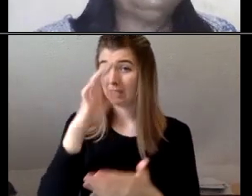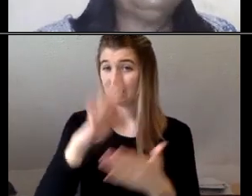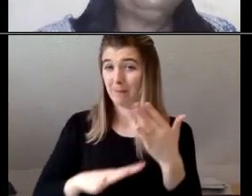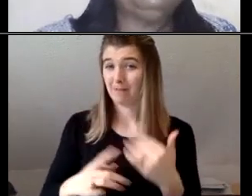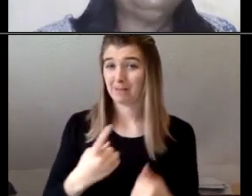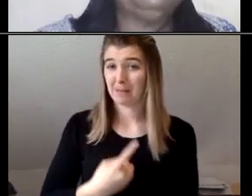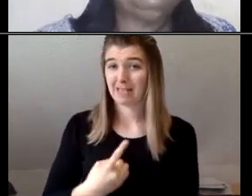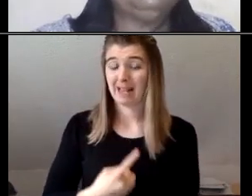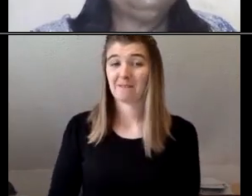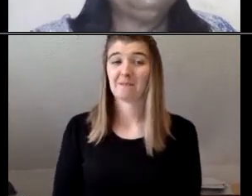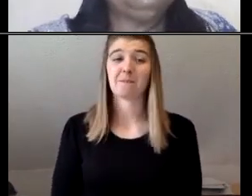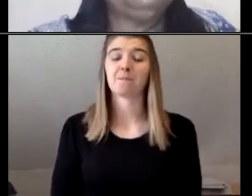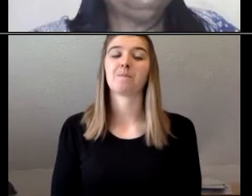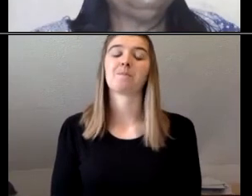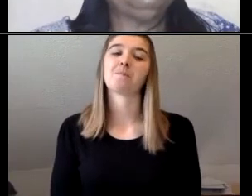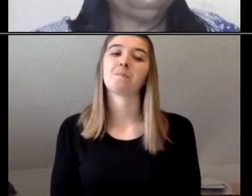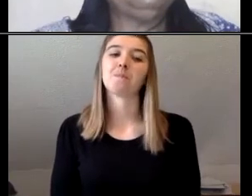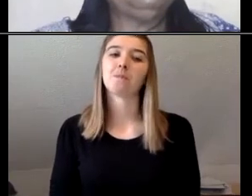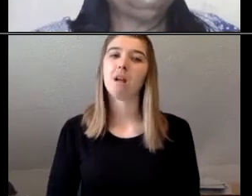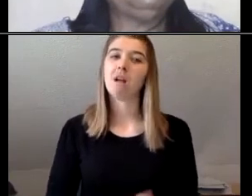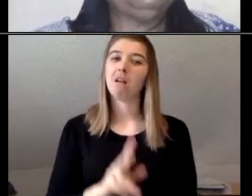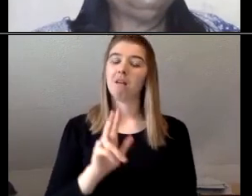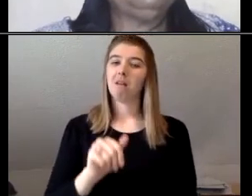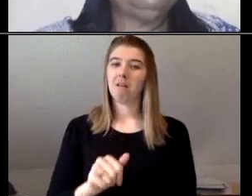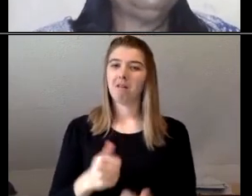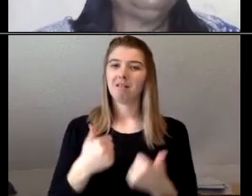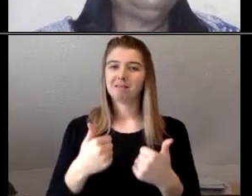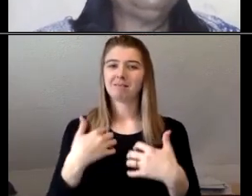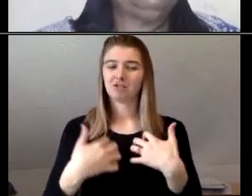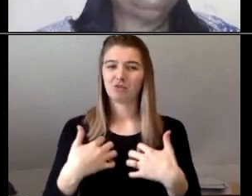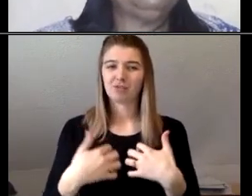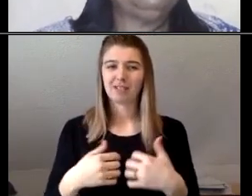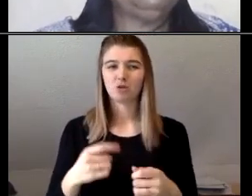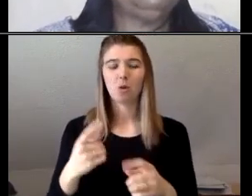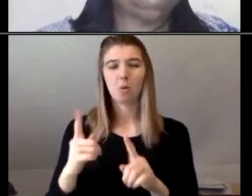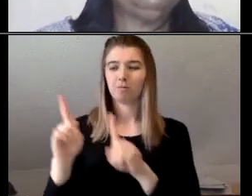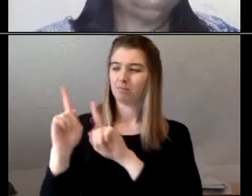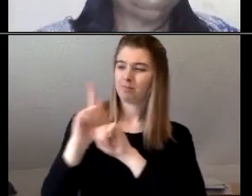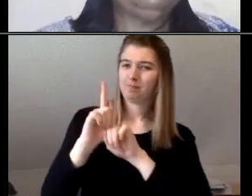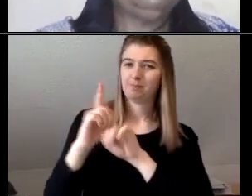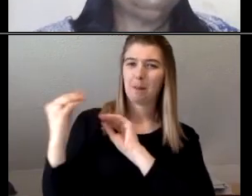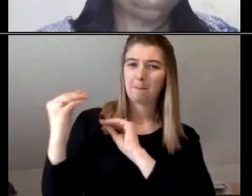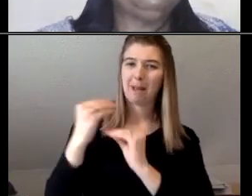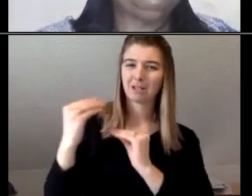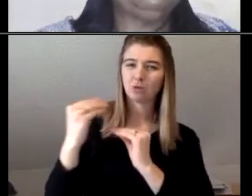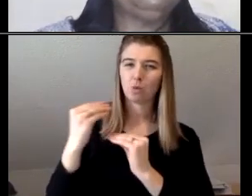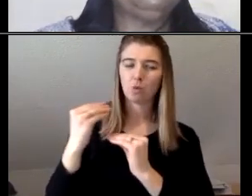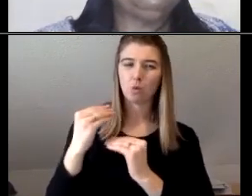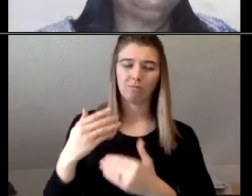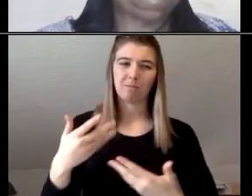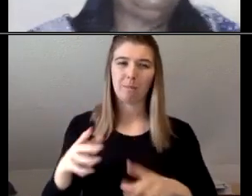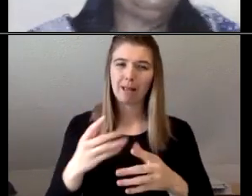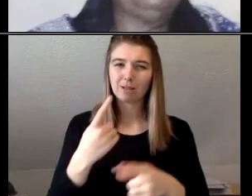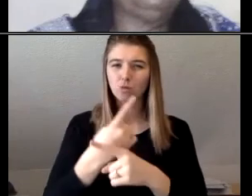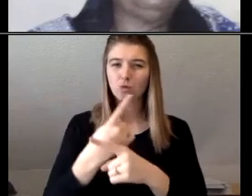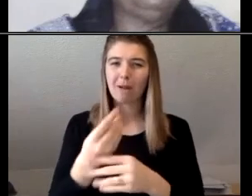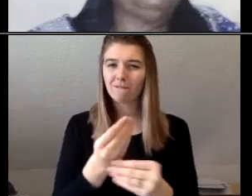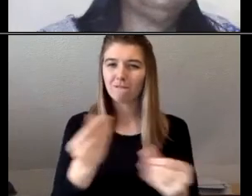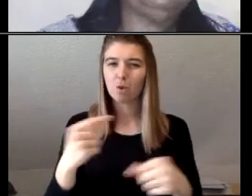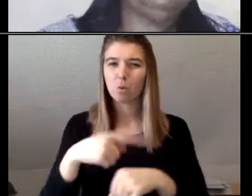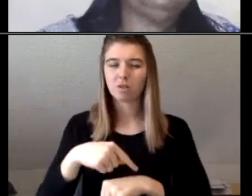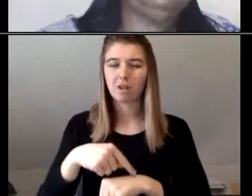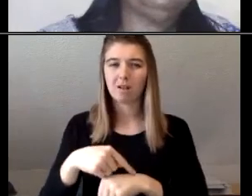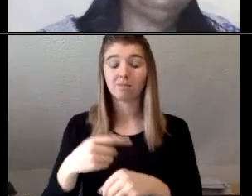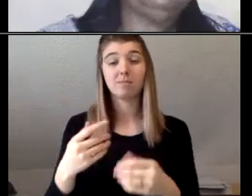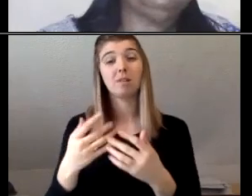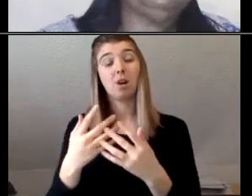So mentorship has come up a couple of times. There's been very recent research looking at diversity in mentorship that appears to show, and this